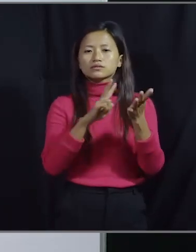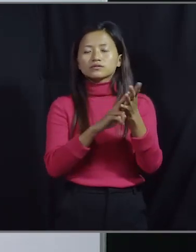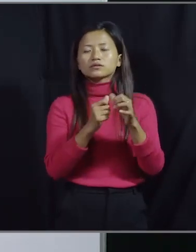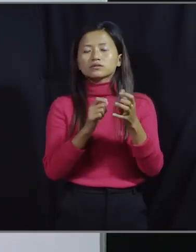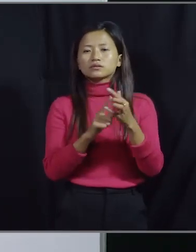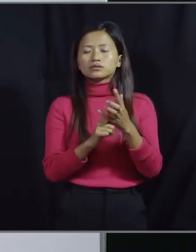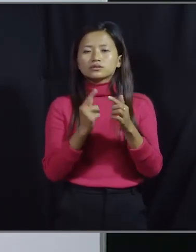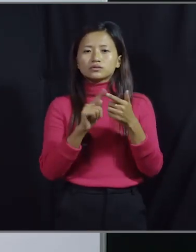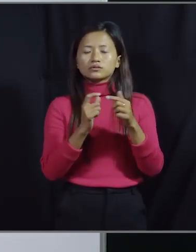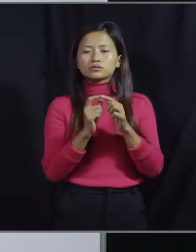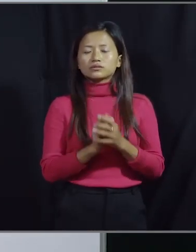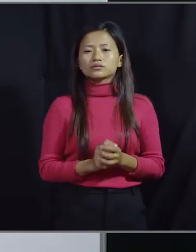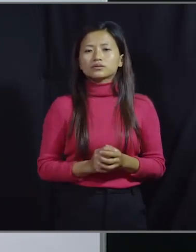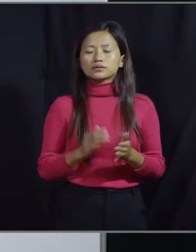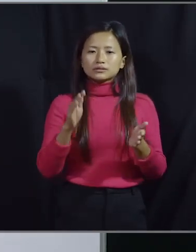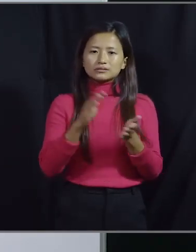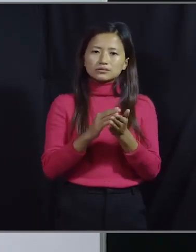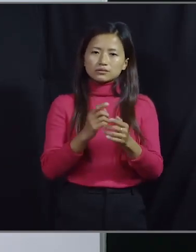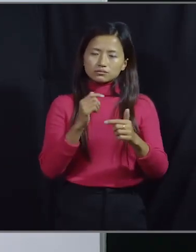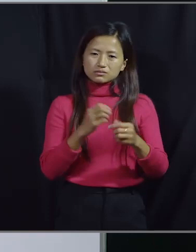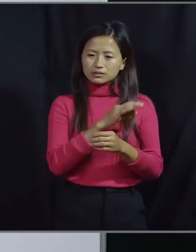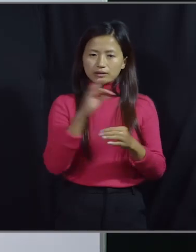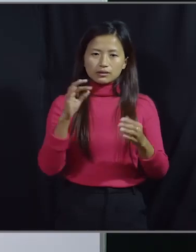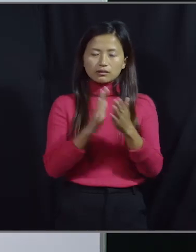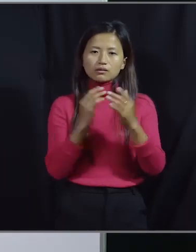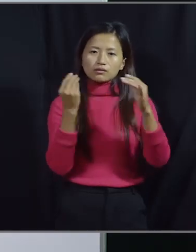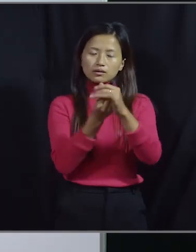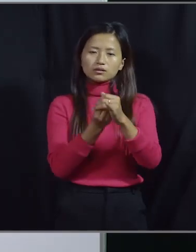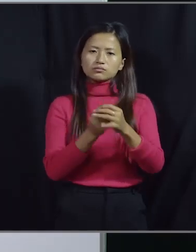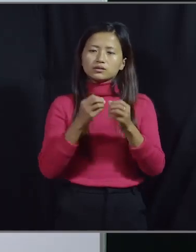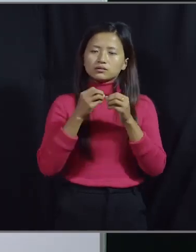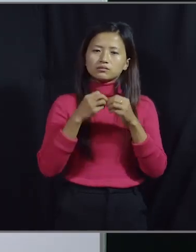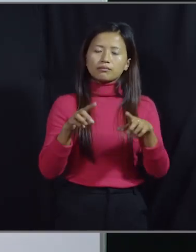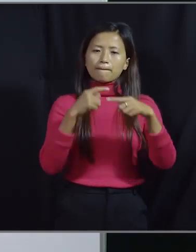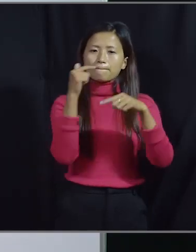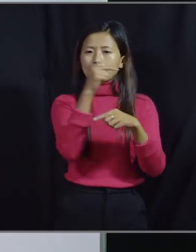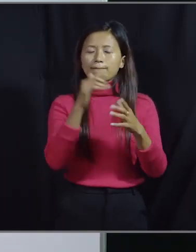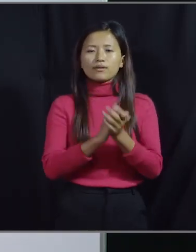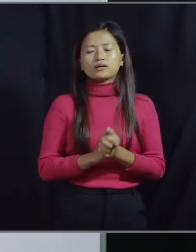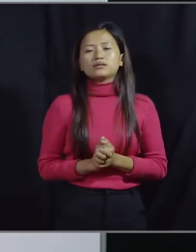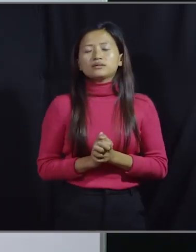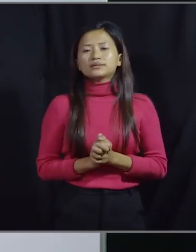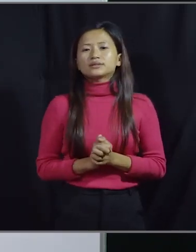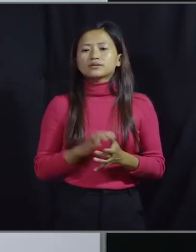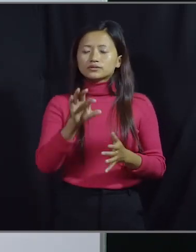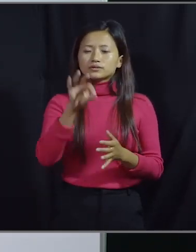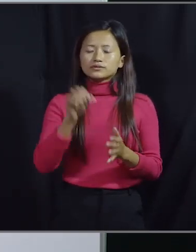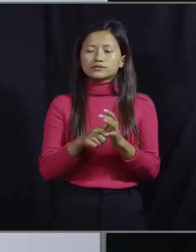you will have to deduct and you will have to add accordingly. So after finding out this